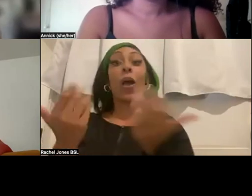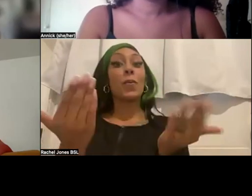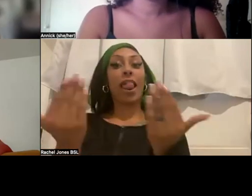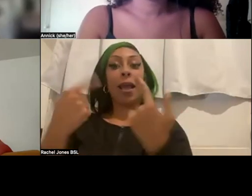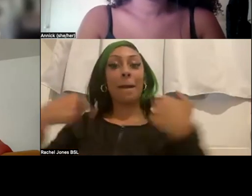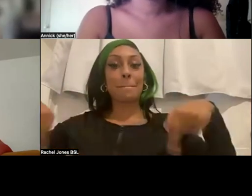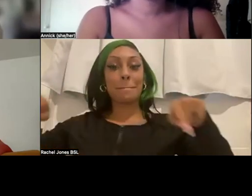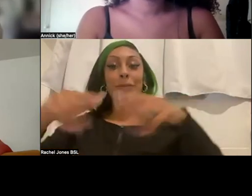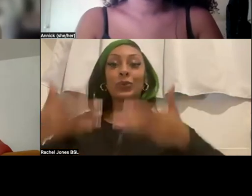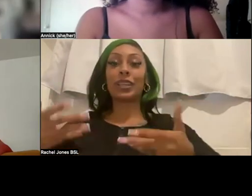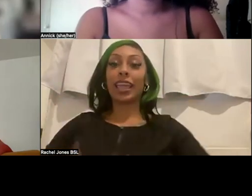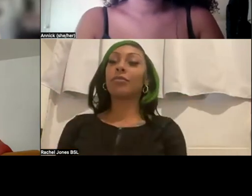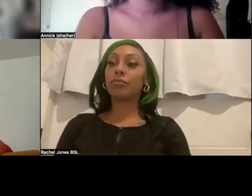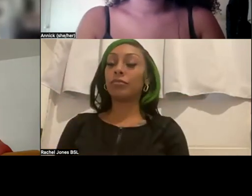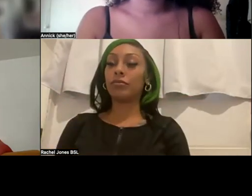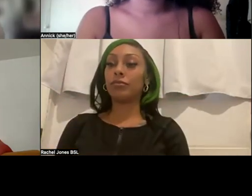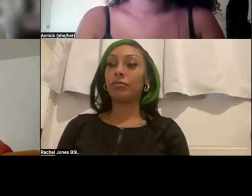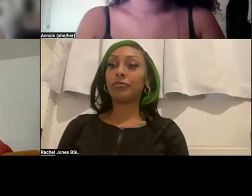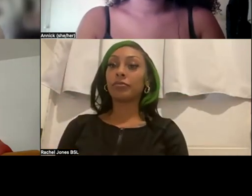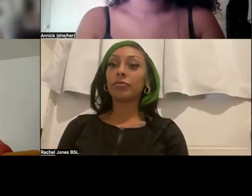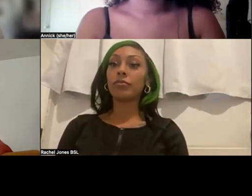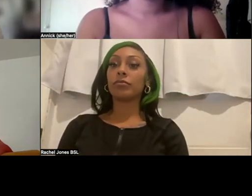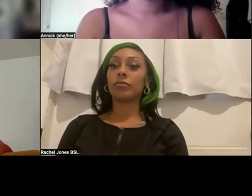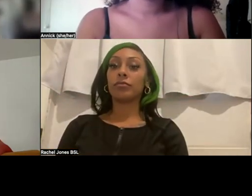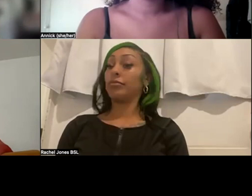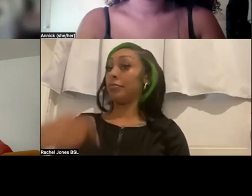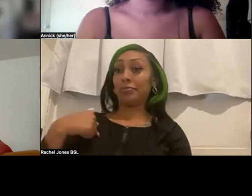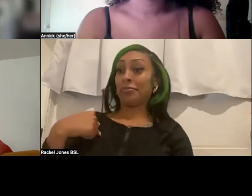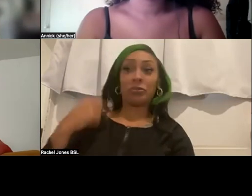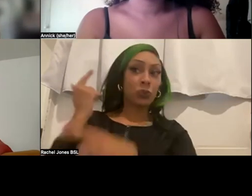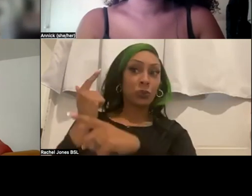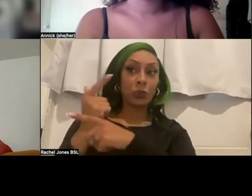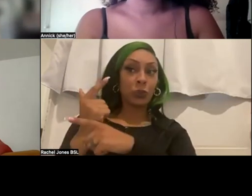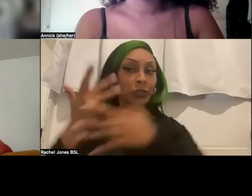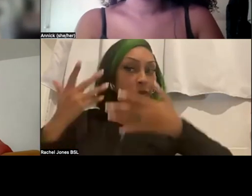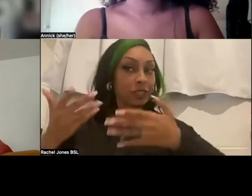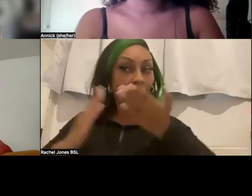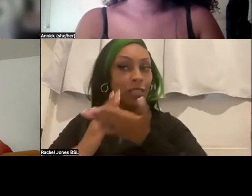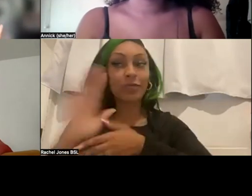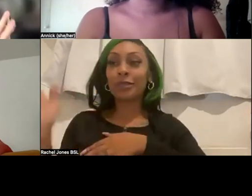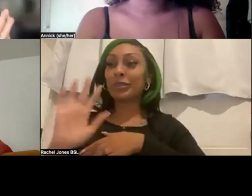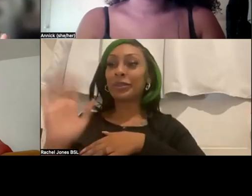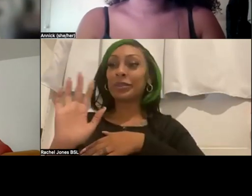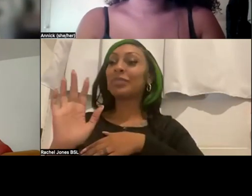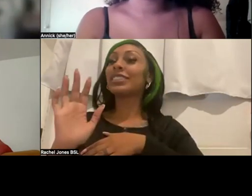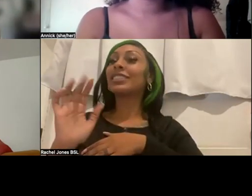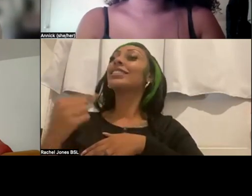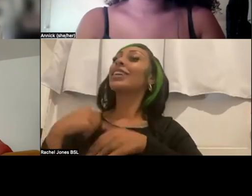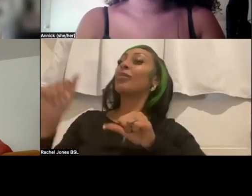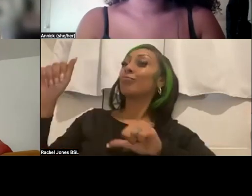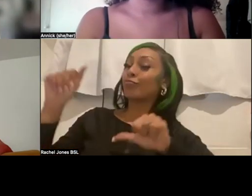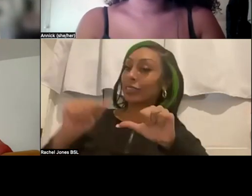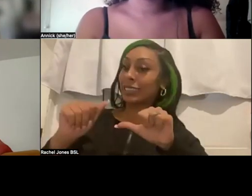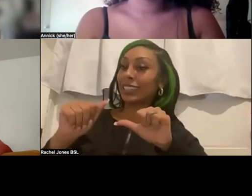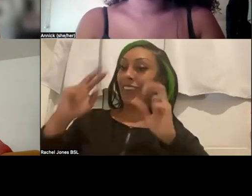today. So I'm not going to be doing all of the talking. I am just going to do a really brief context